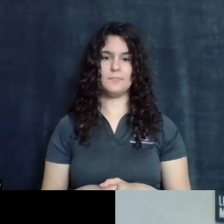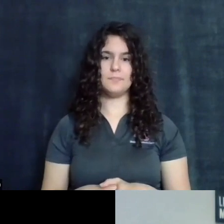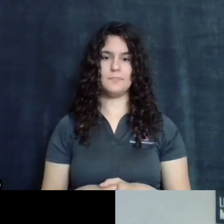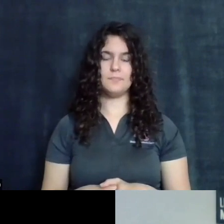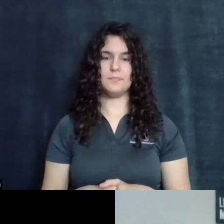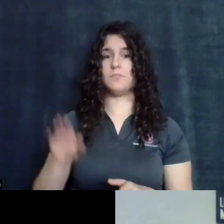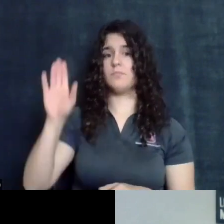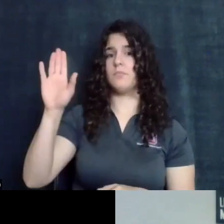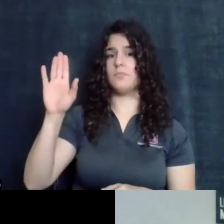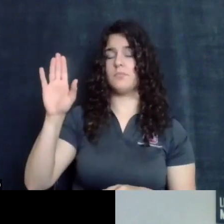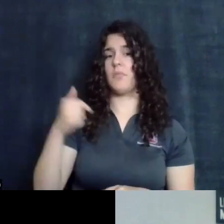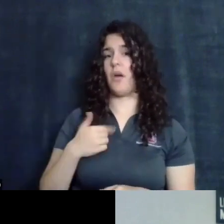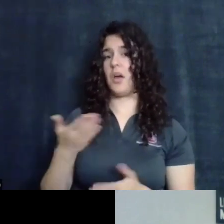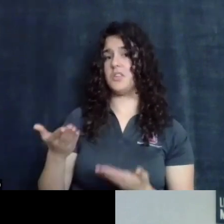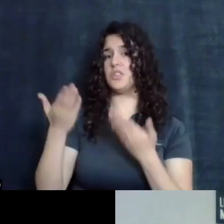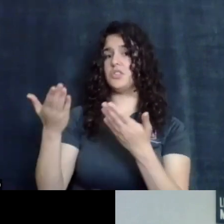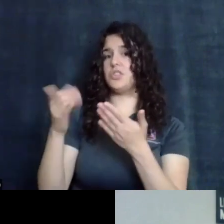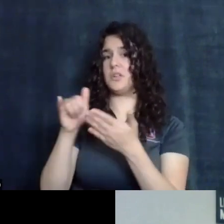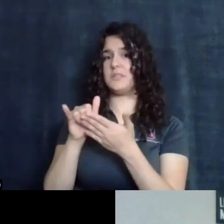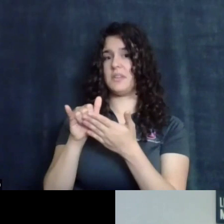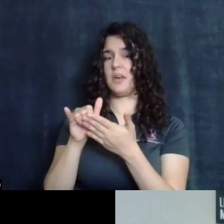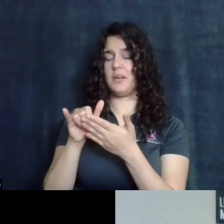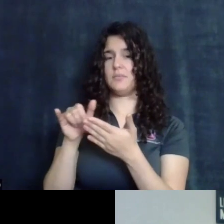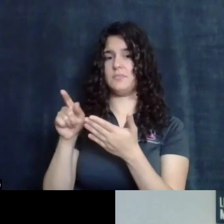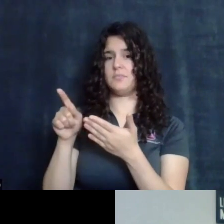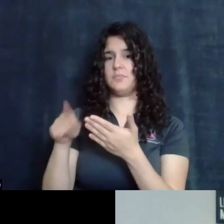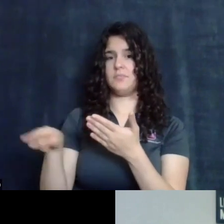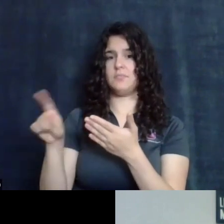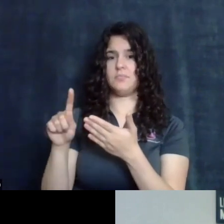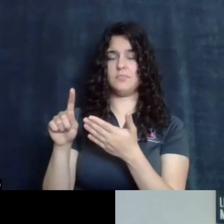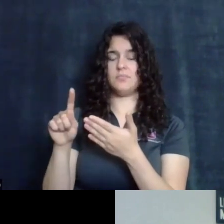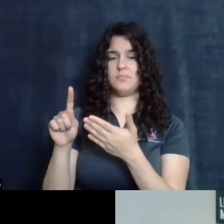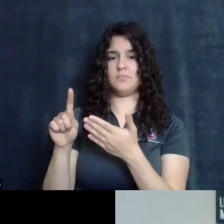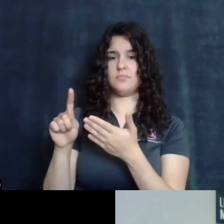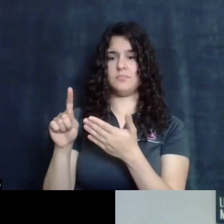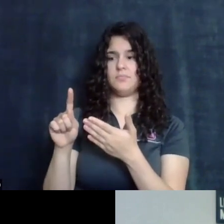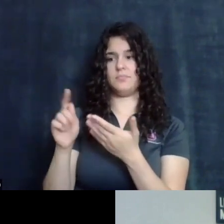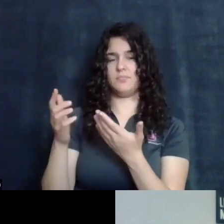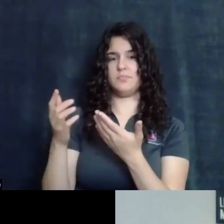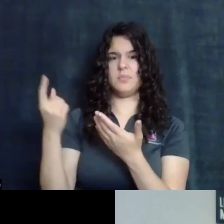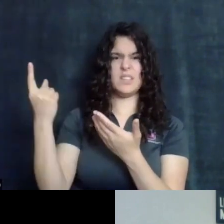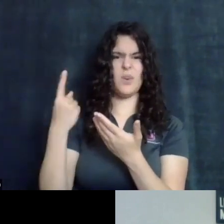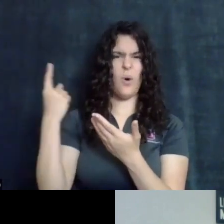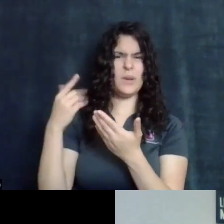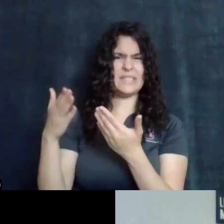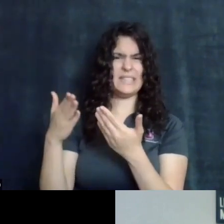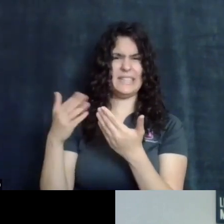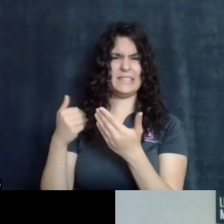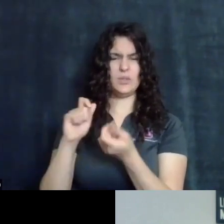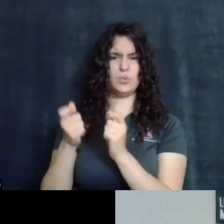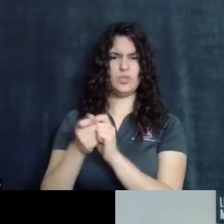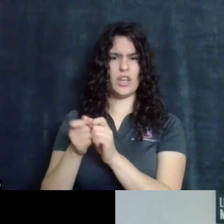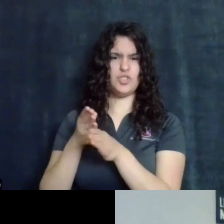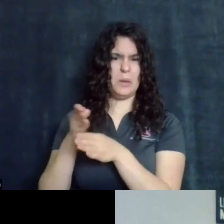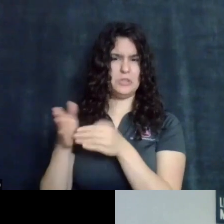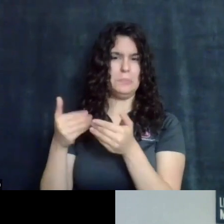I would suggest, as I said, make the leap. It is always easy to change your own major.